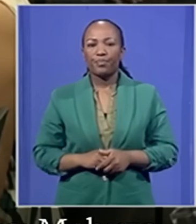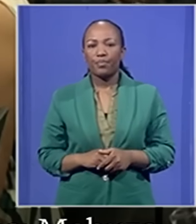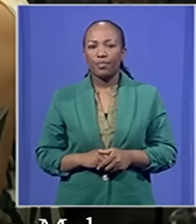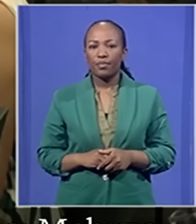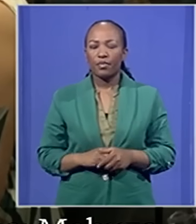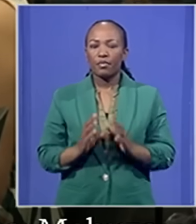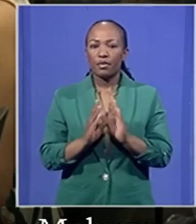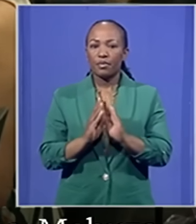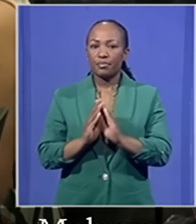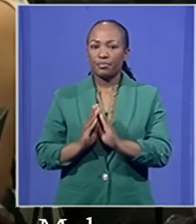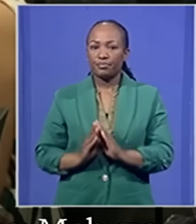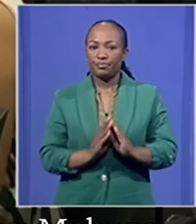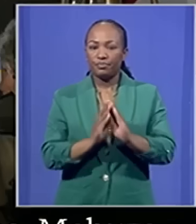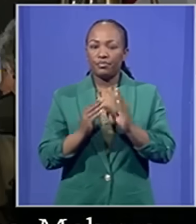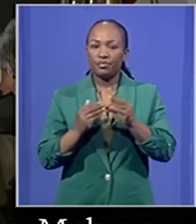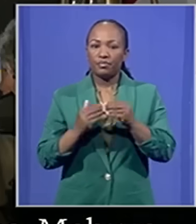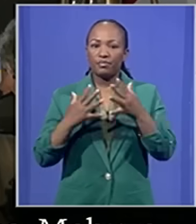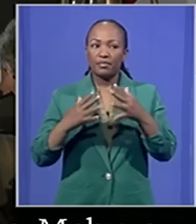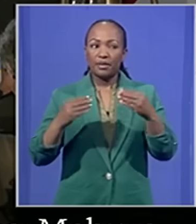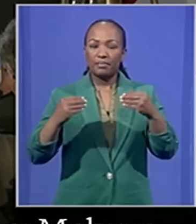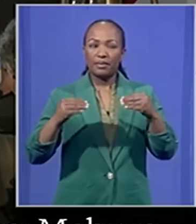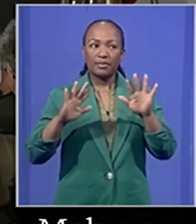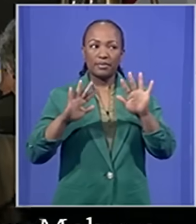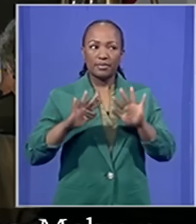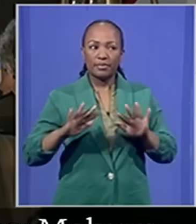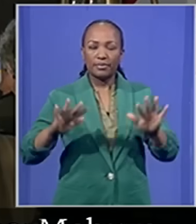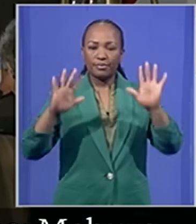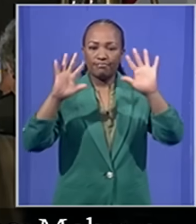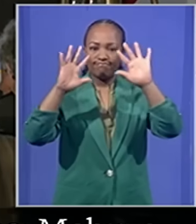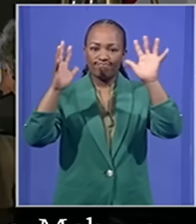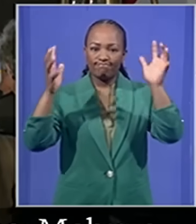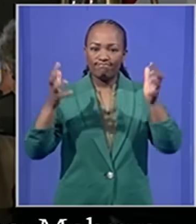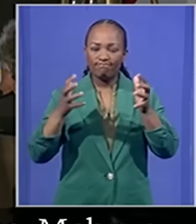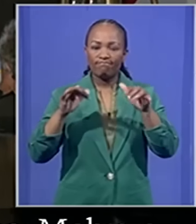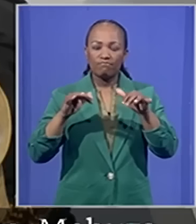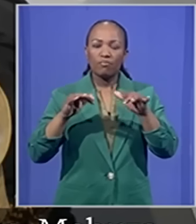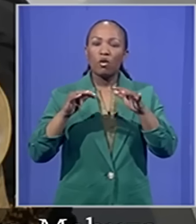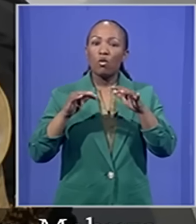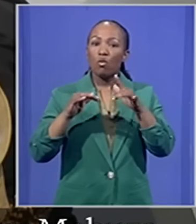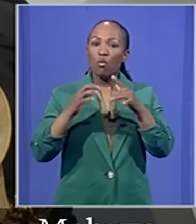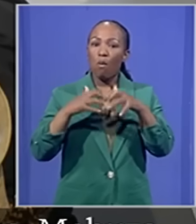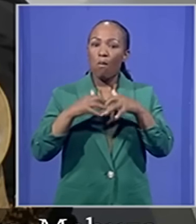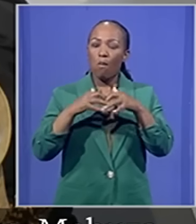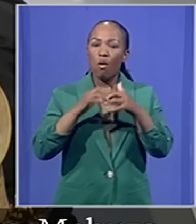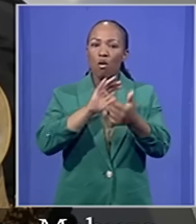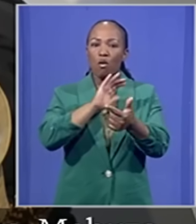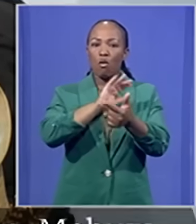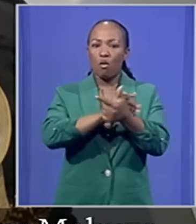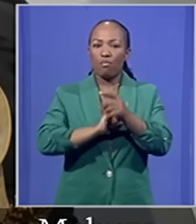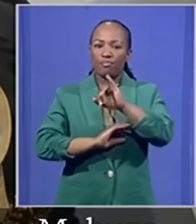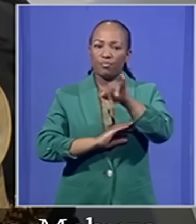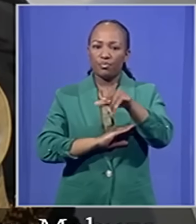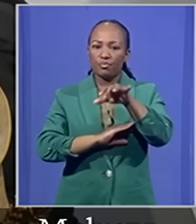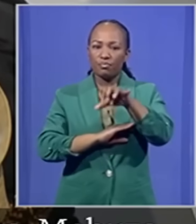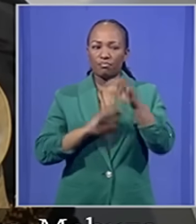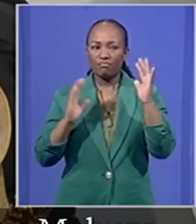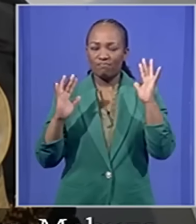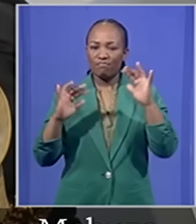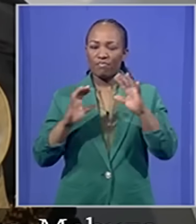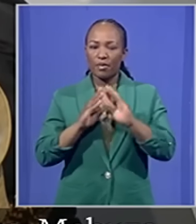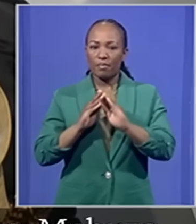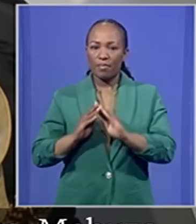baeteledipele ba kgwebo mo lefatsheng le batlhami ba melao mo Johannesburg. se ke tshimologo ya go tlhamiwa ga setlankana